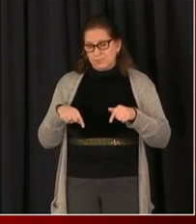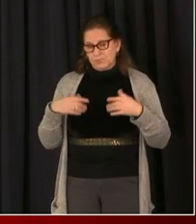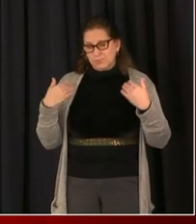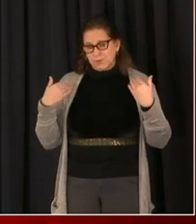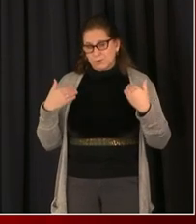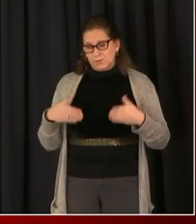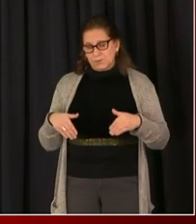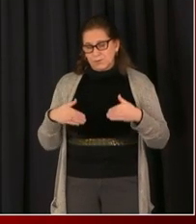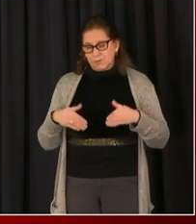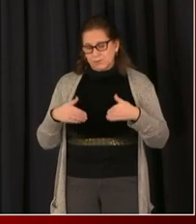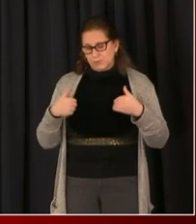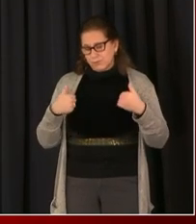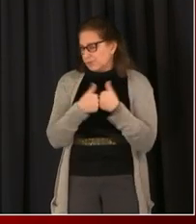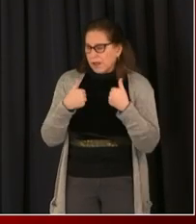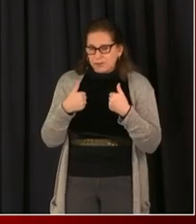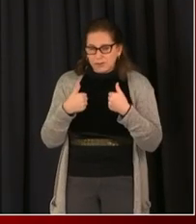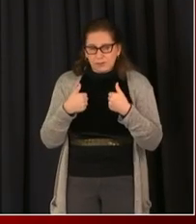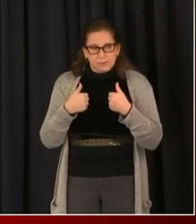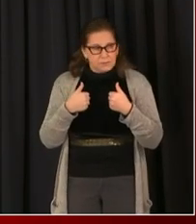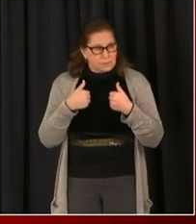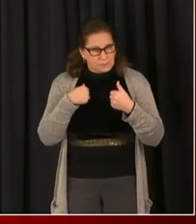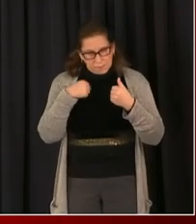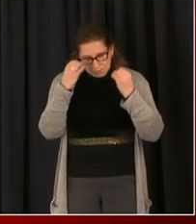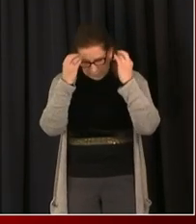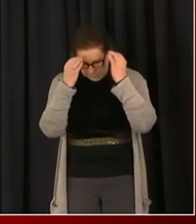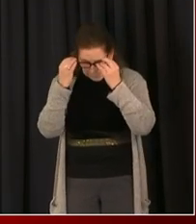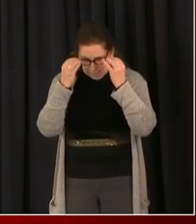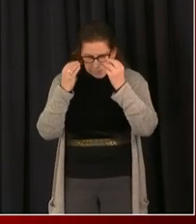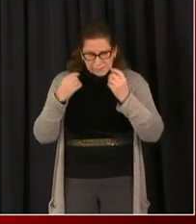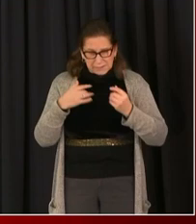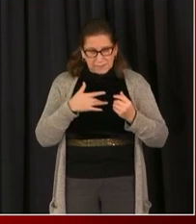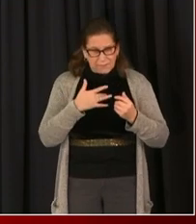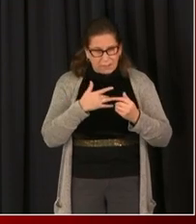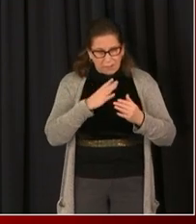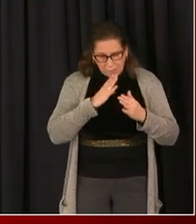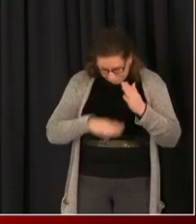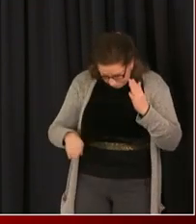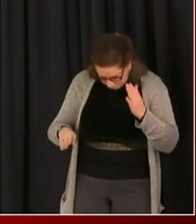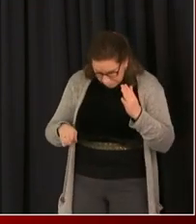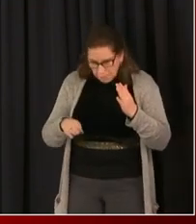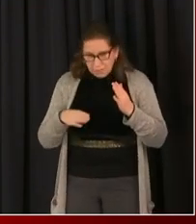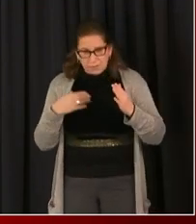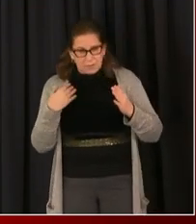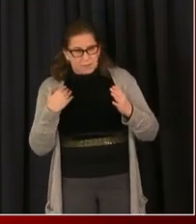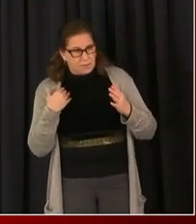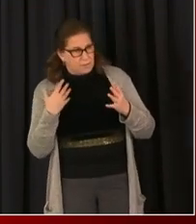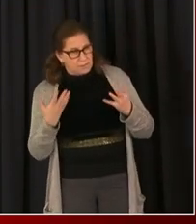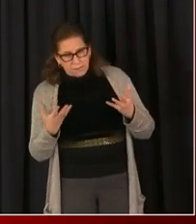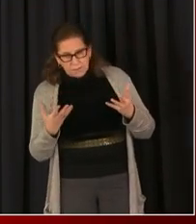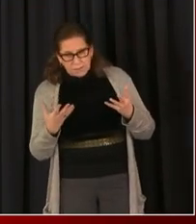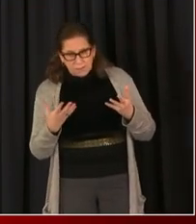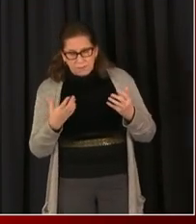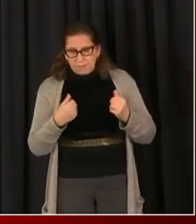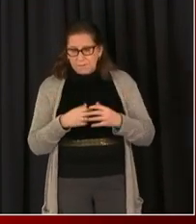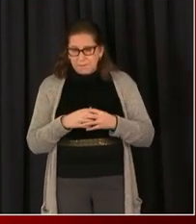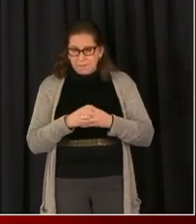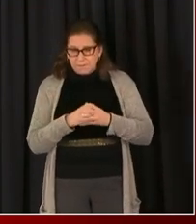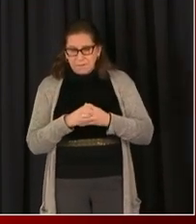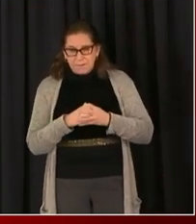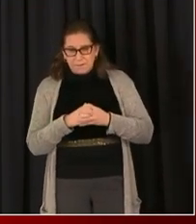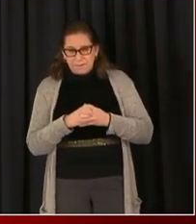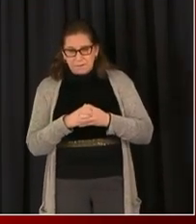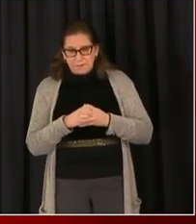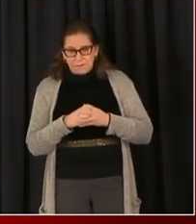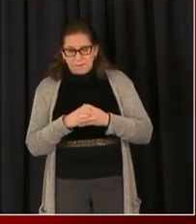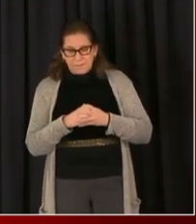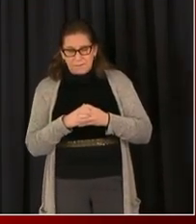being very humble as I say this, because anytime that you've had over 700 people die in your community as a